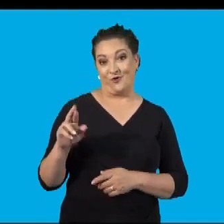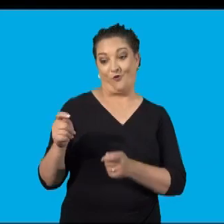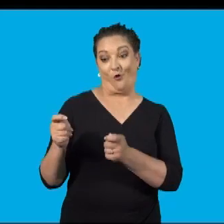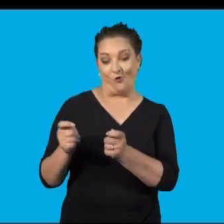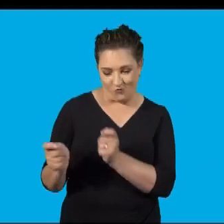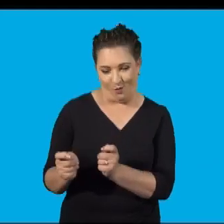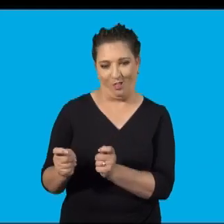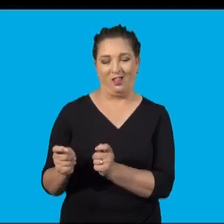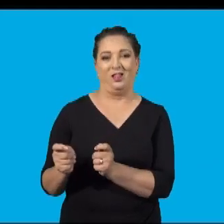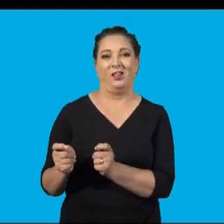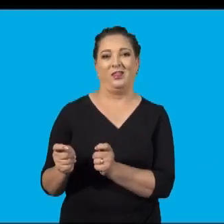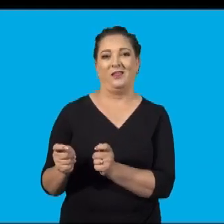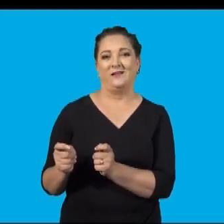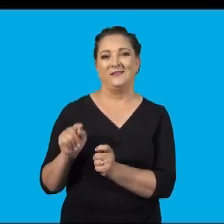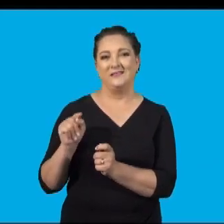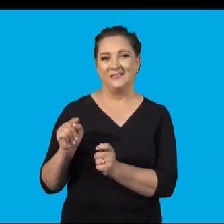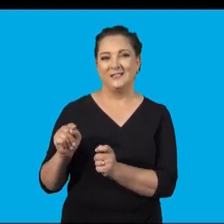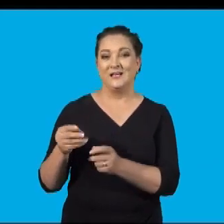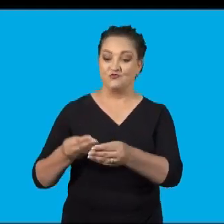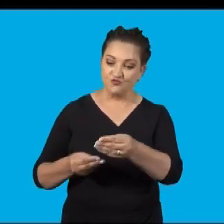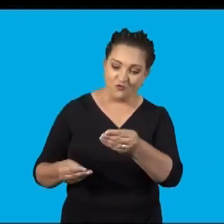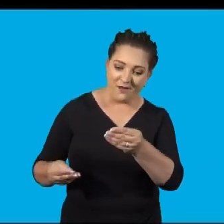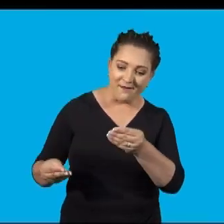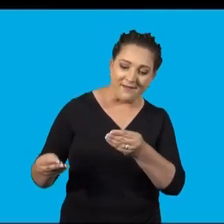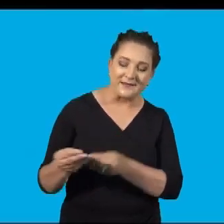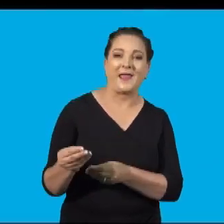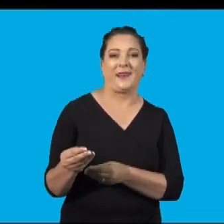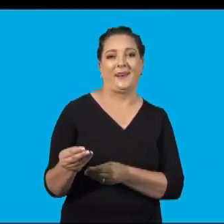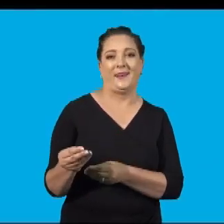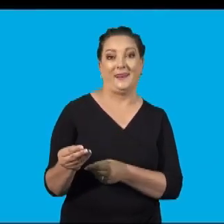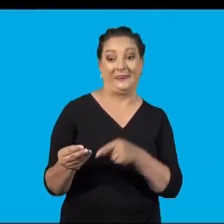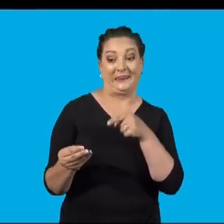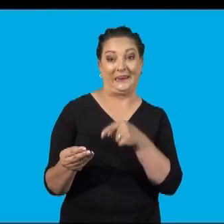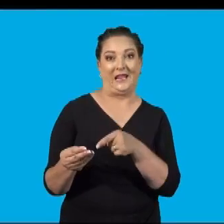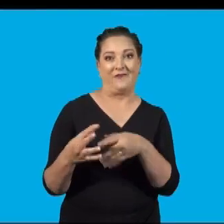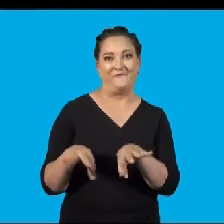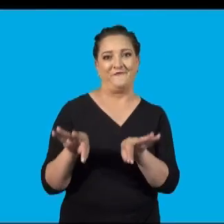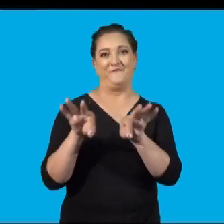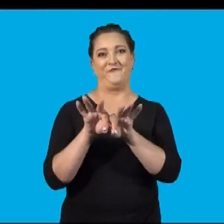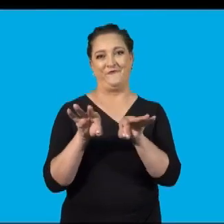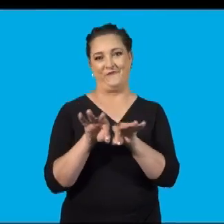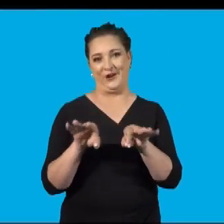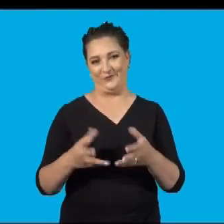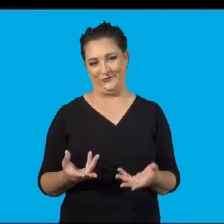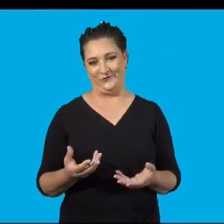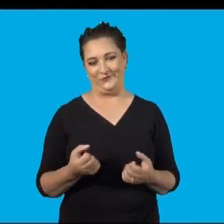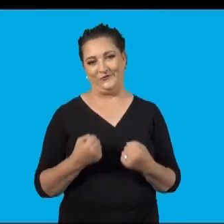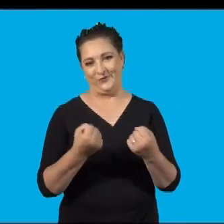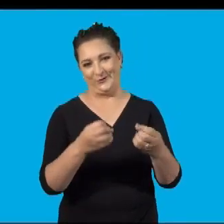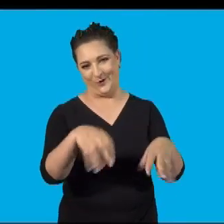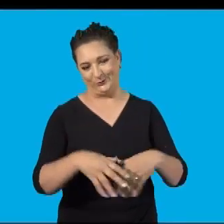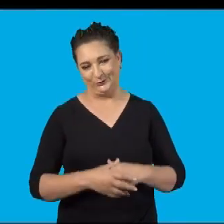creditors control. This is the trade-in value on the vehicle that